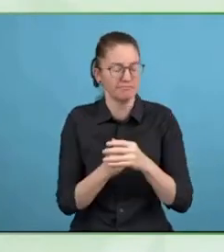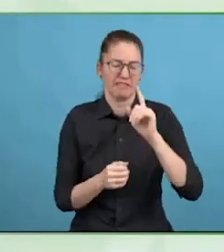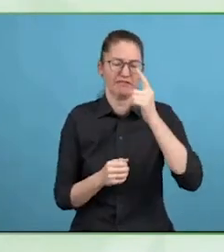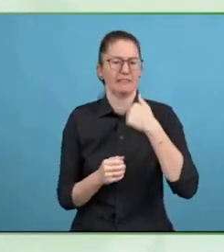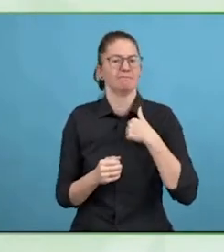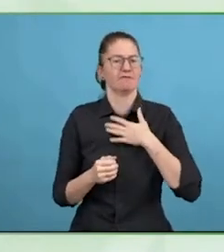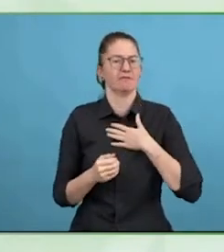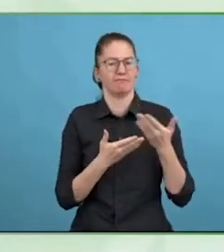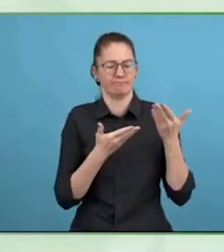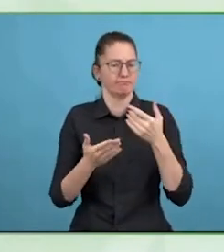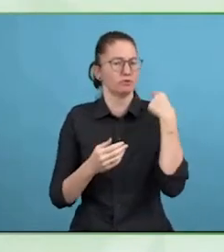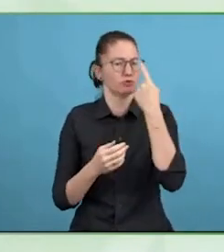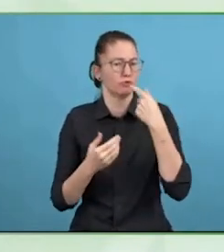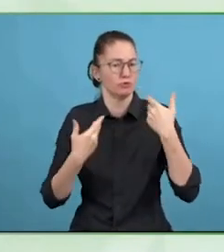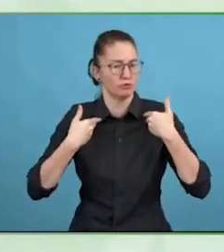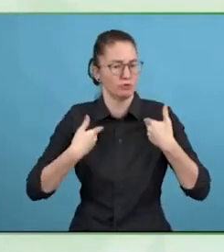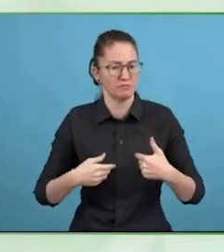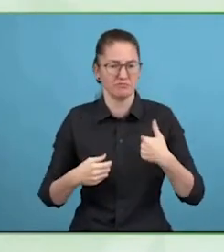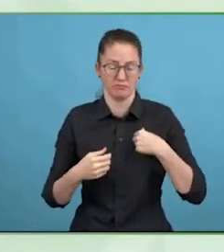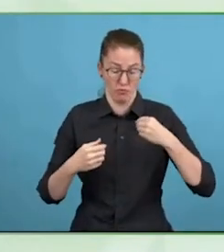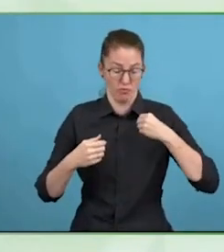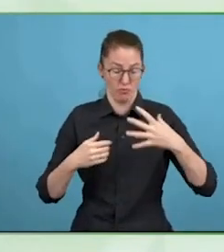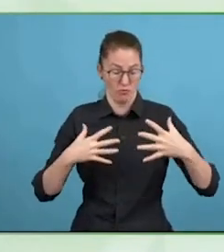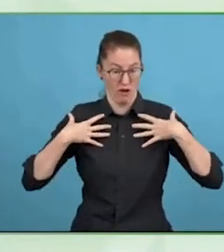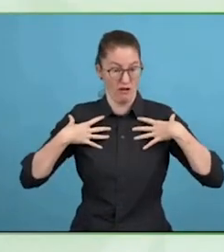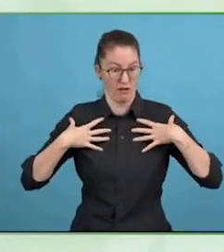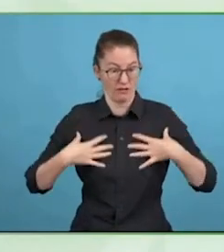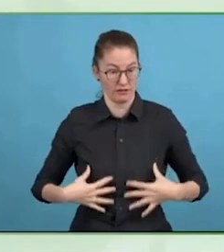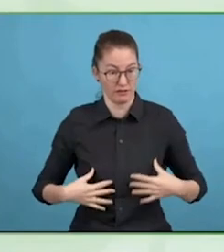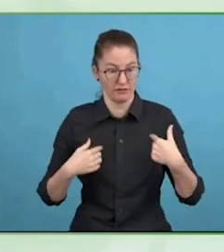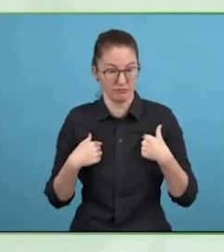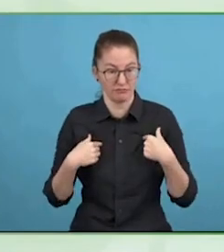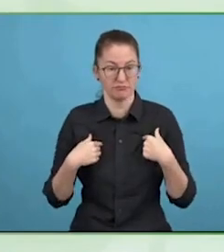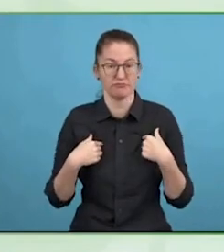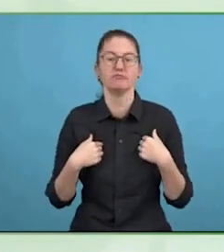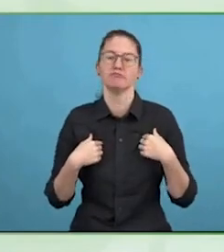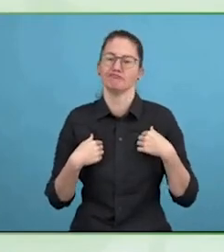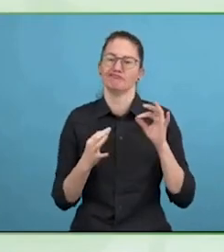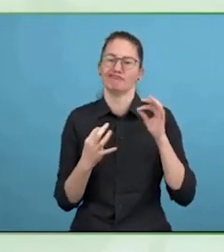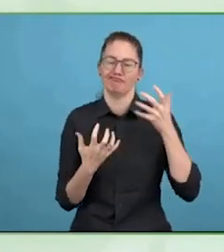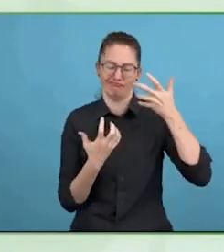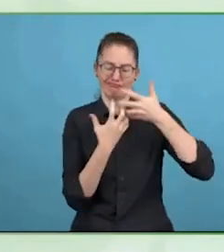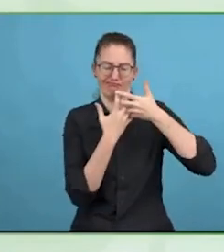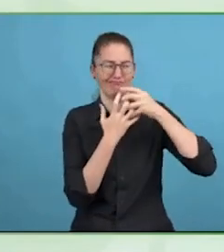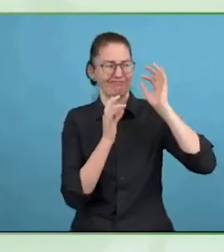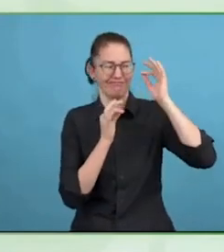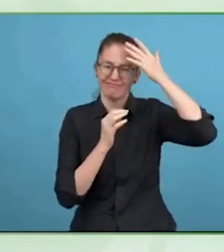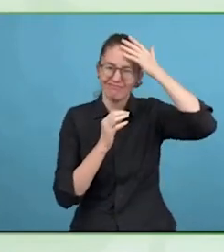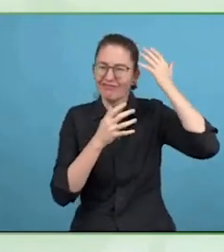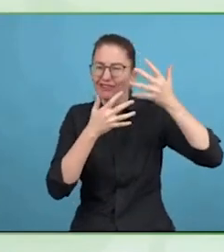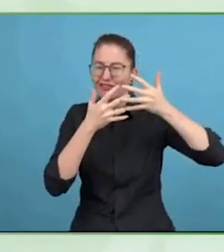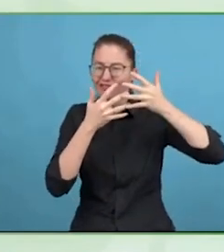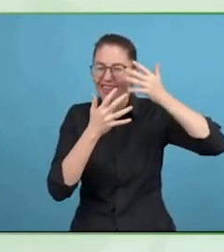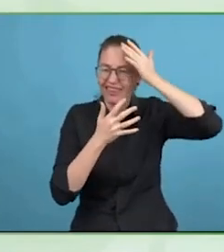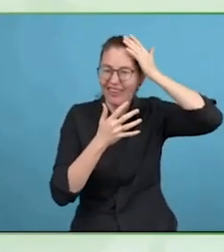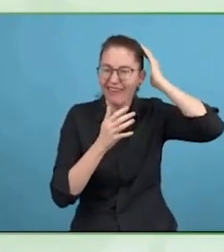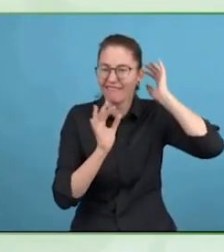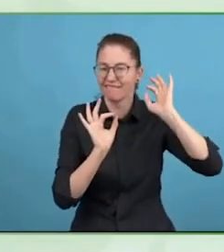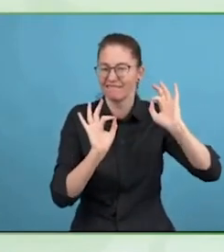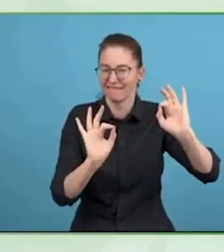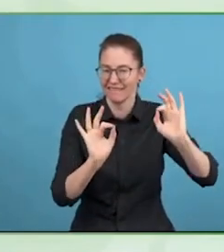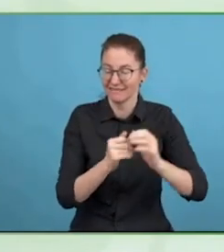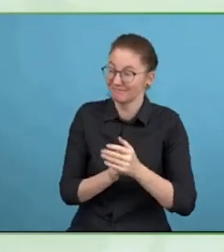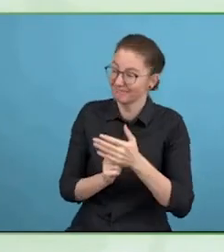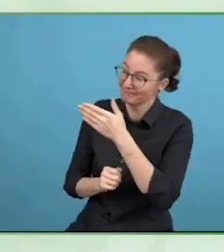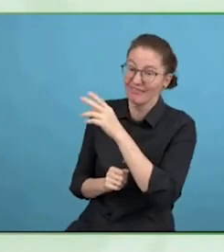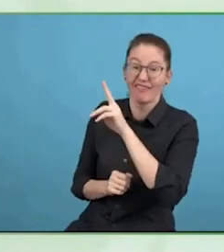admit. It's my first Zero Project conference and there are so many actors, so many events and so much